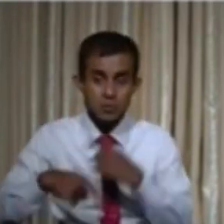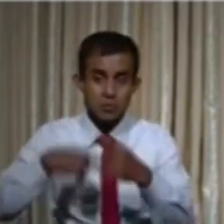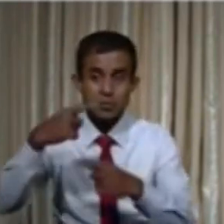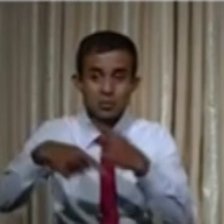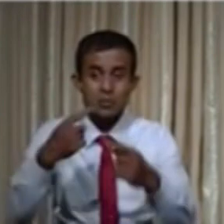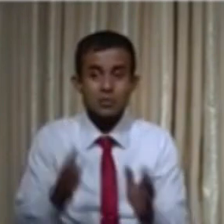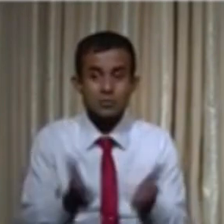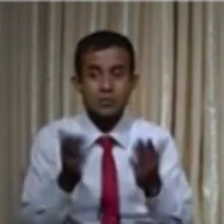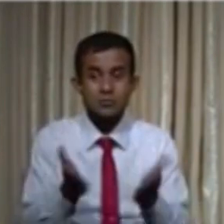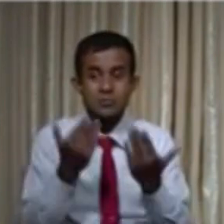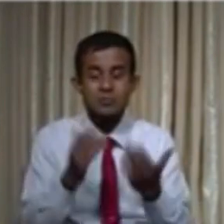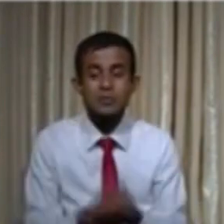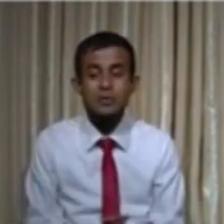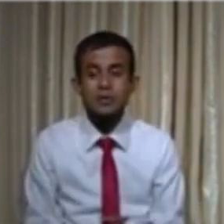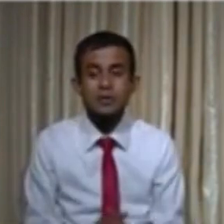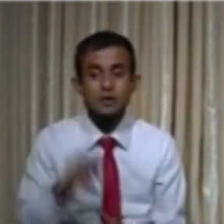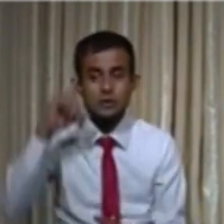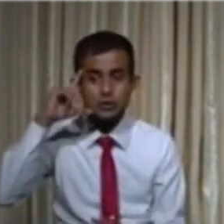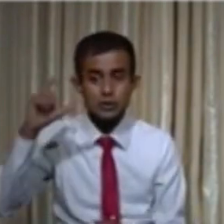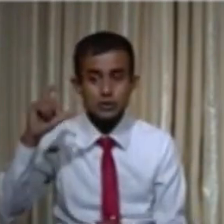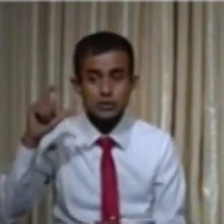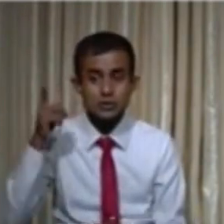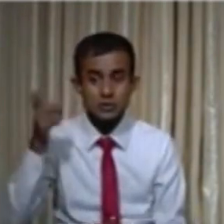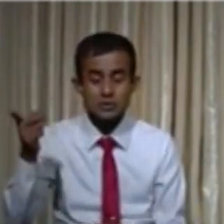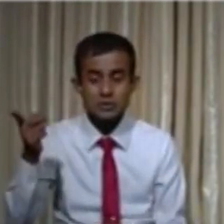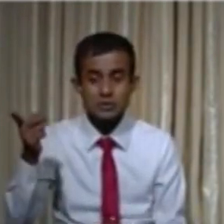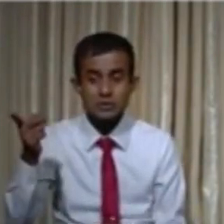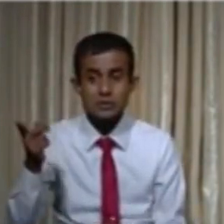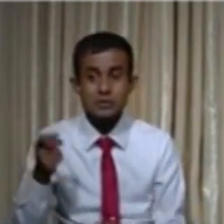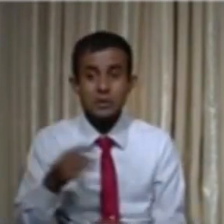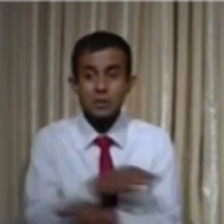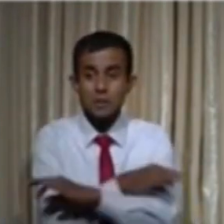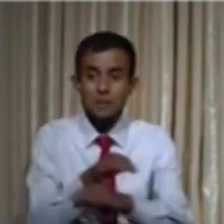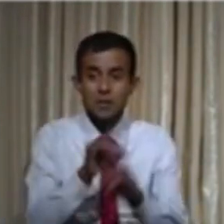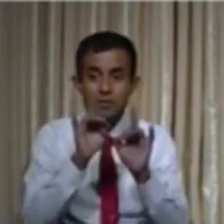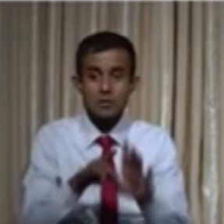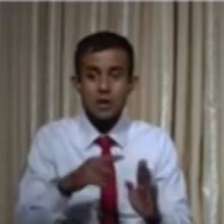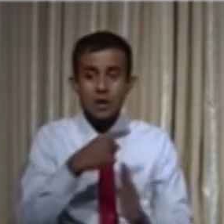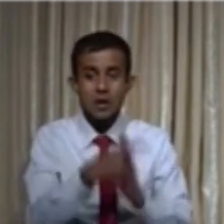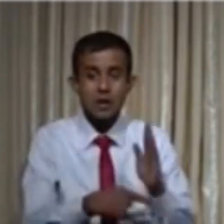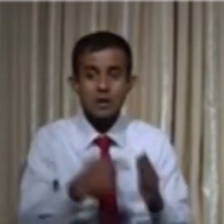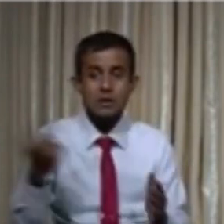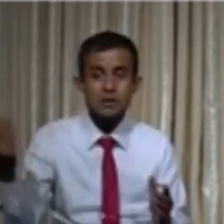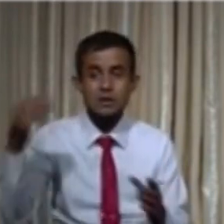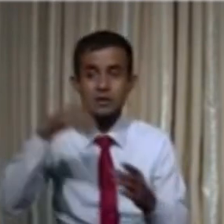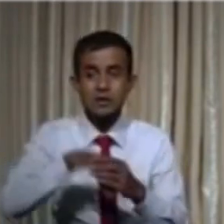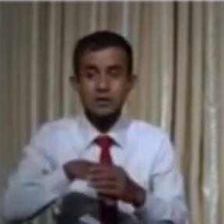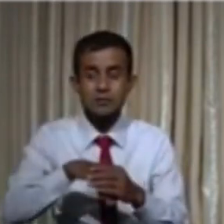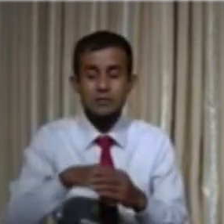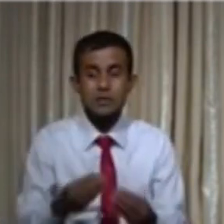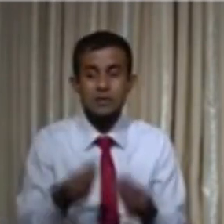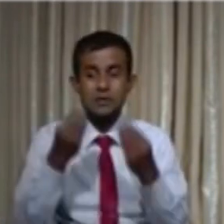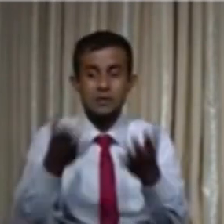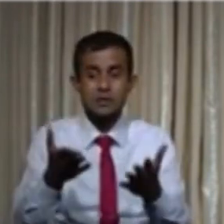Lanka in a strategic way. In a strategic way. China's influence over Sri Lanka is not benign. And